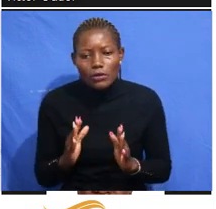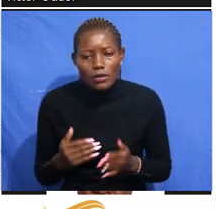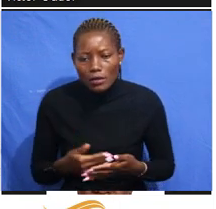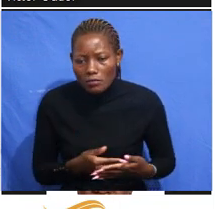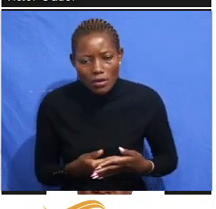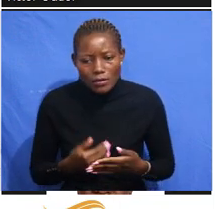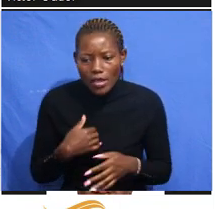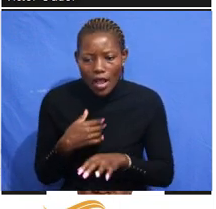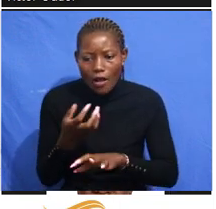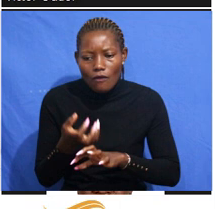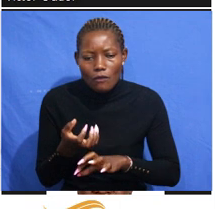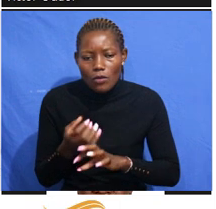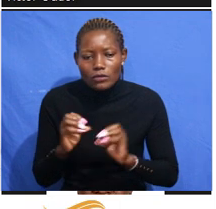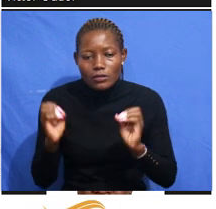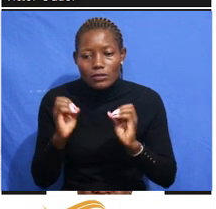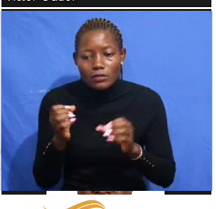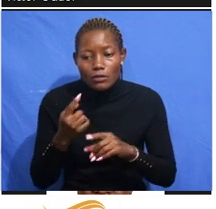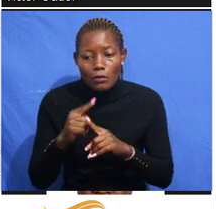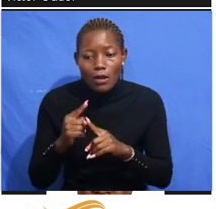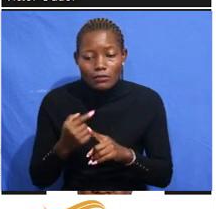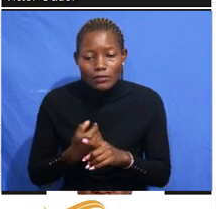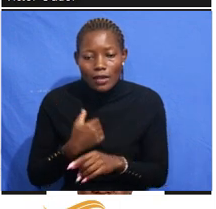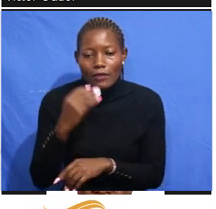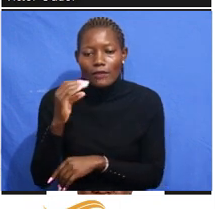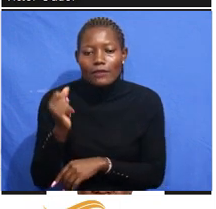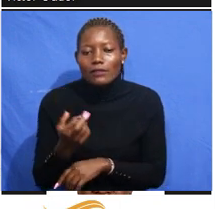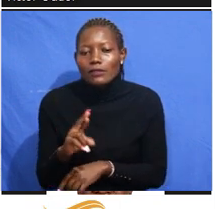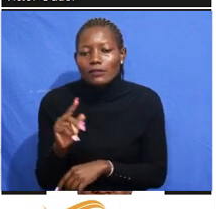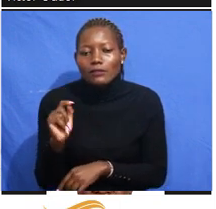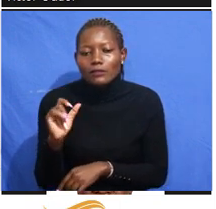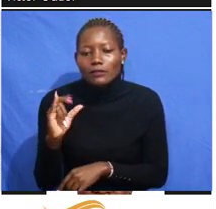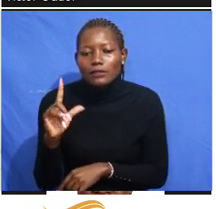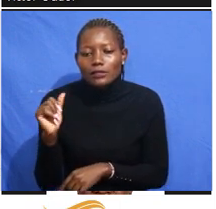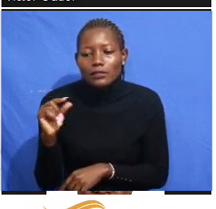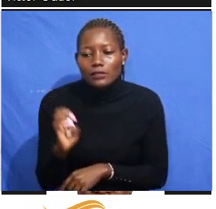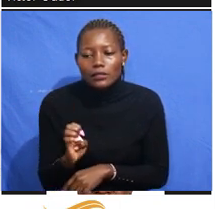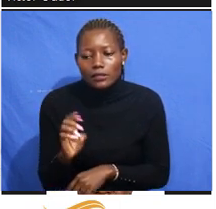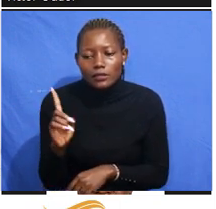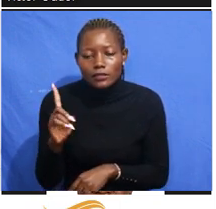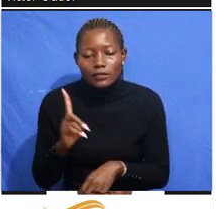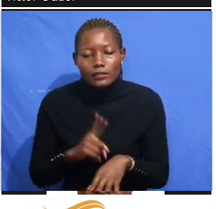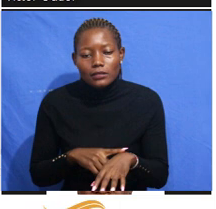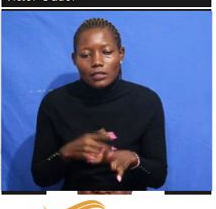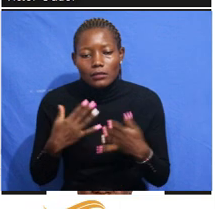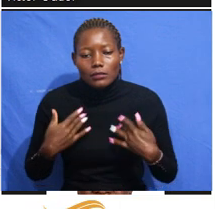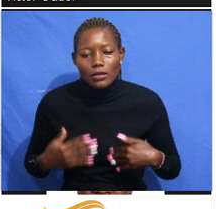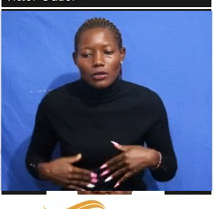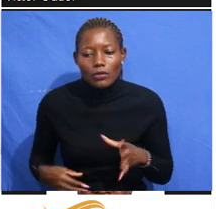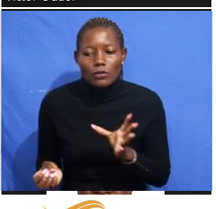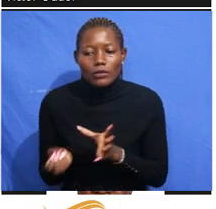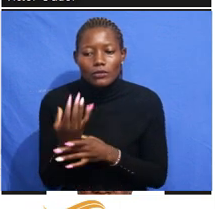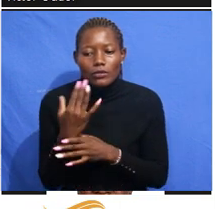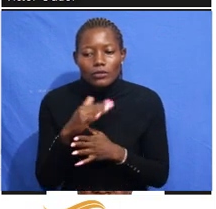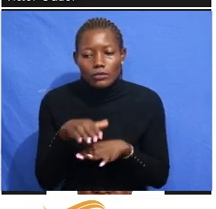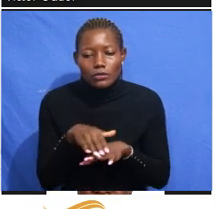with bones. A baby is born with cartilage. And then that cartilage during the human growth development